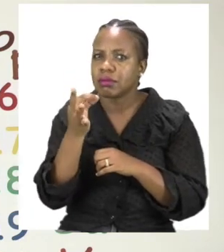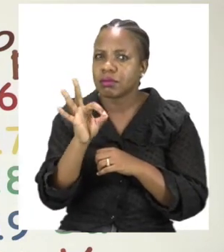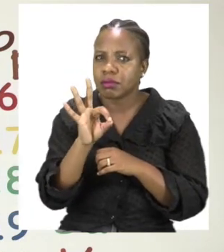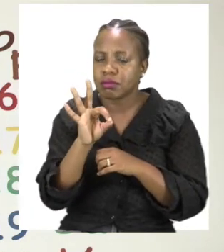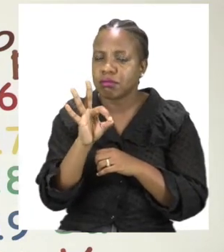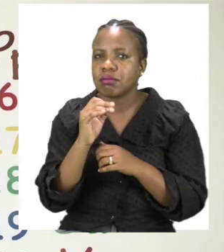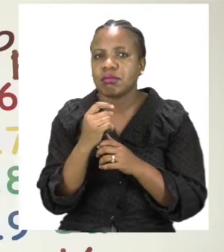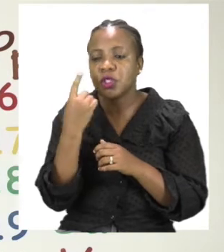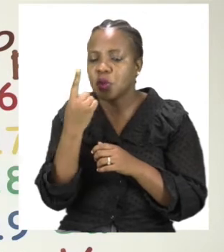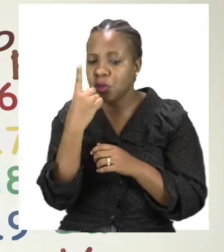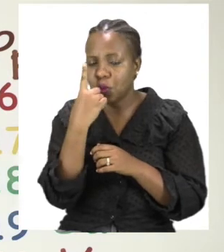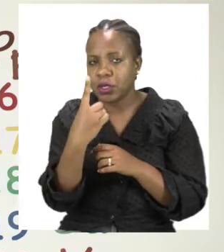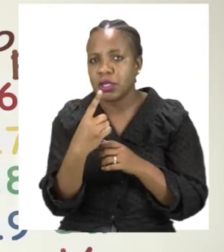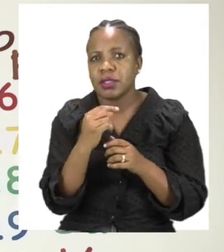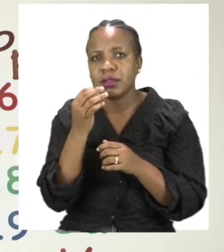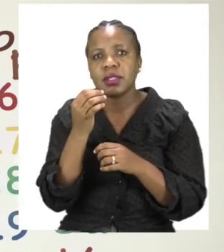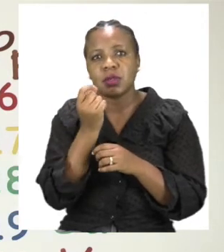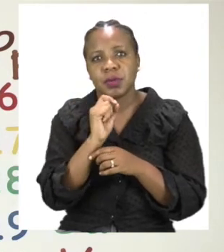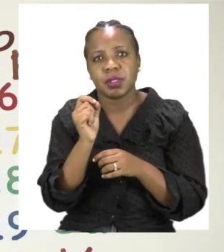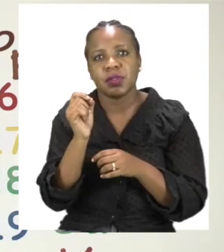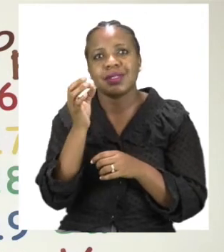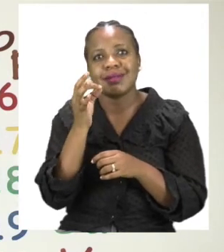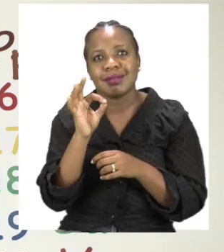we are going to write 9.